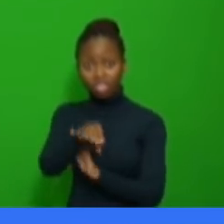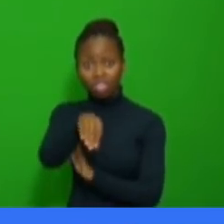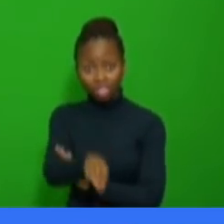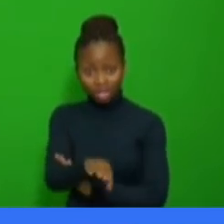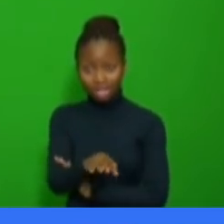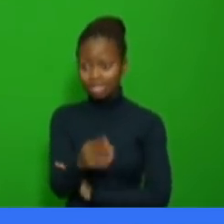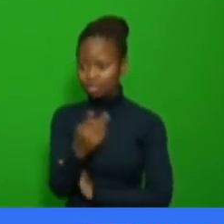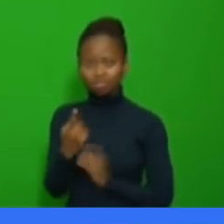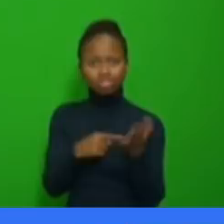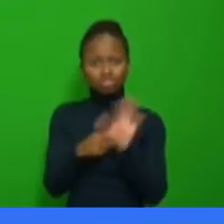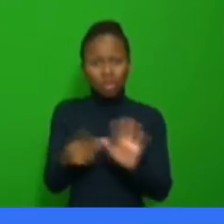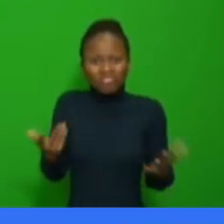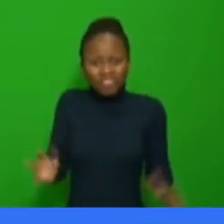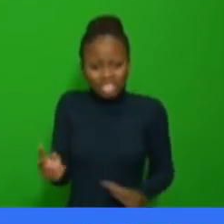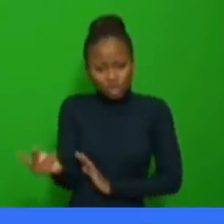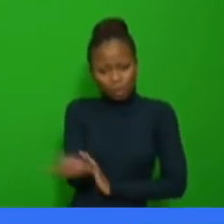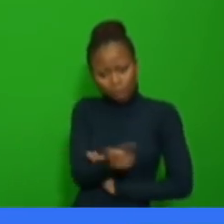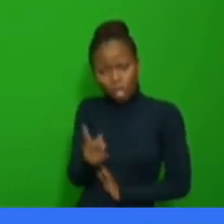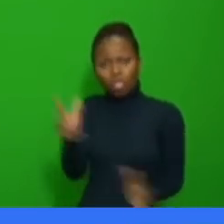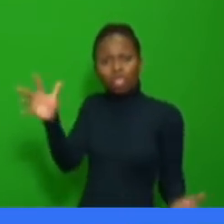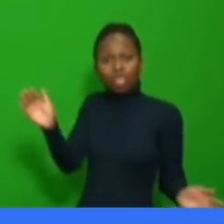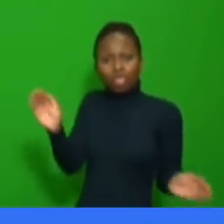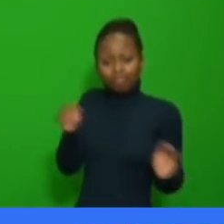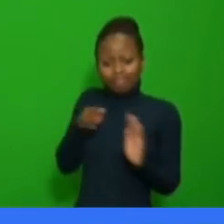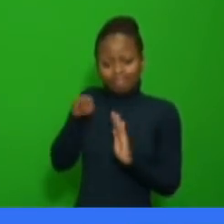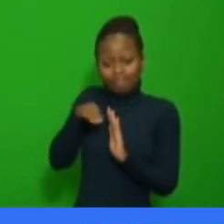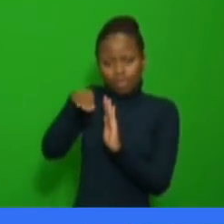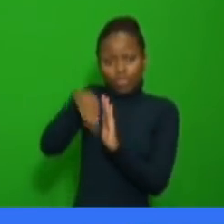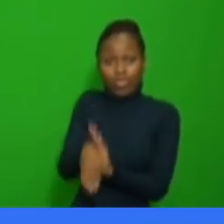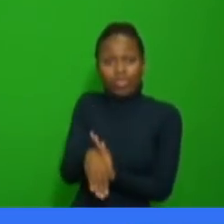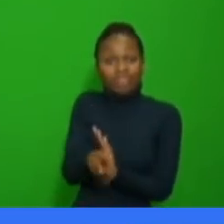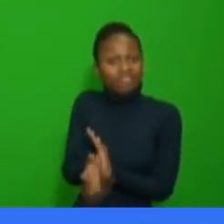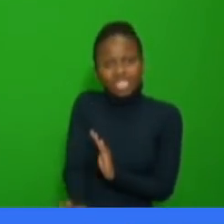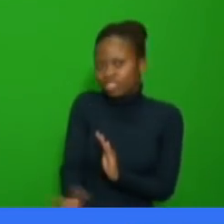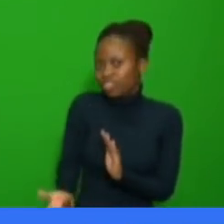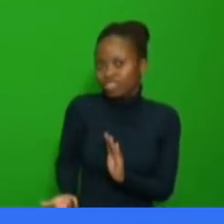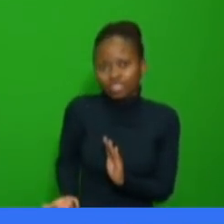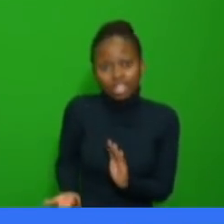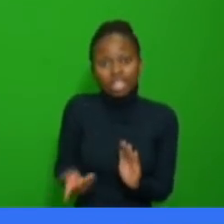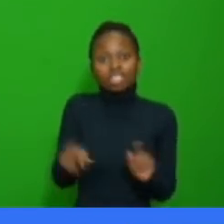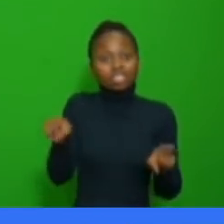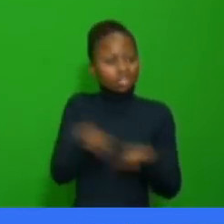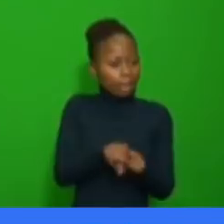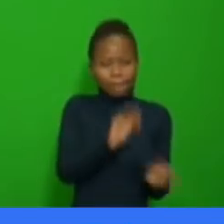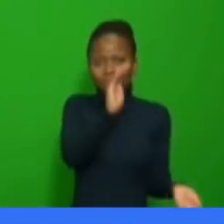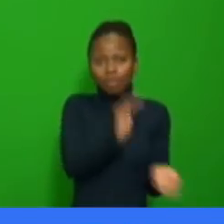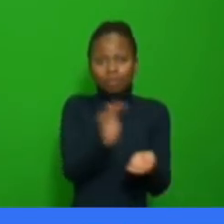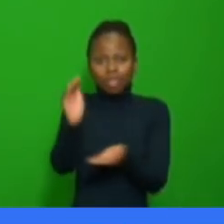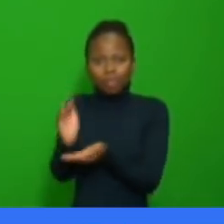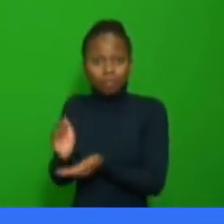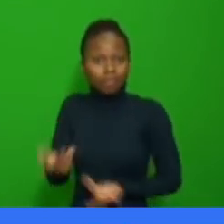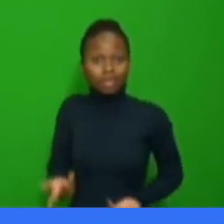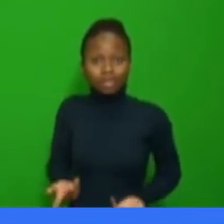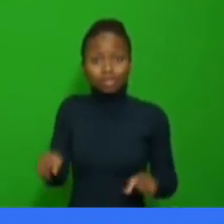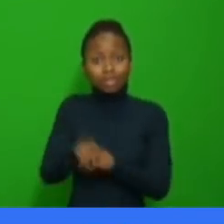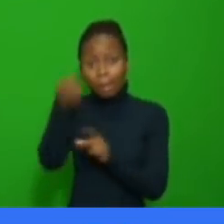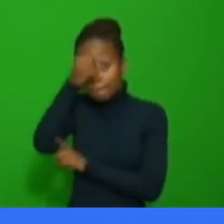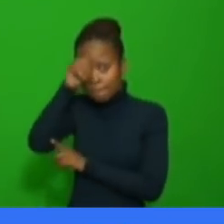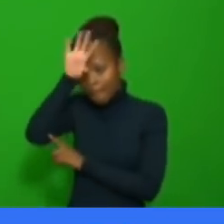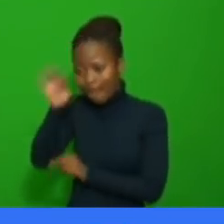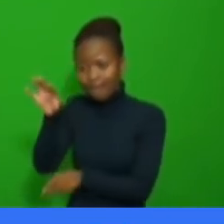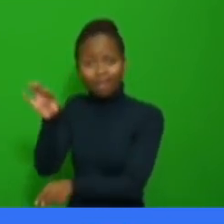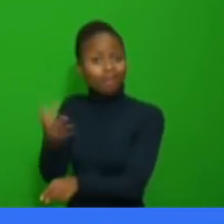the two sectors actually contracted. In the case of mining, like we said, you can't locate